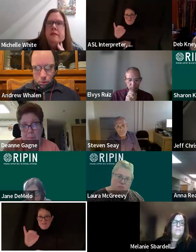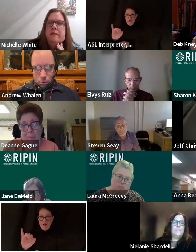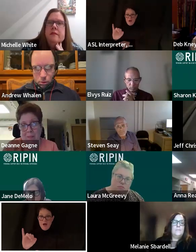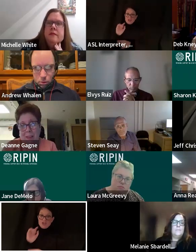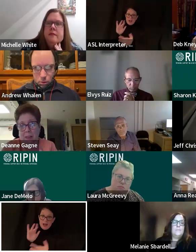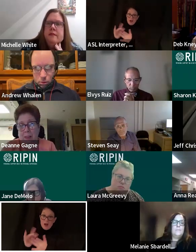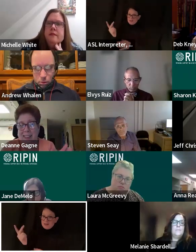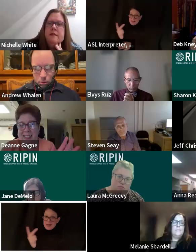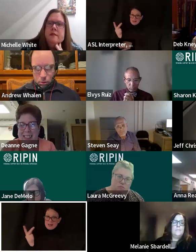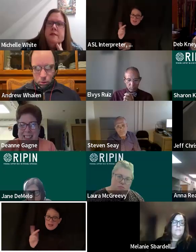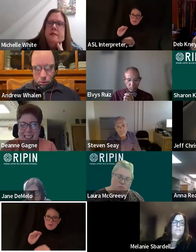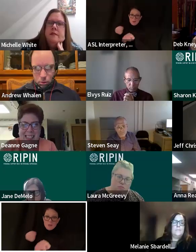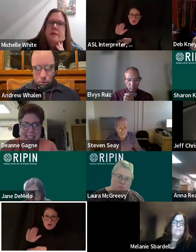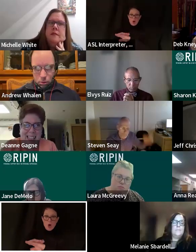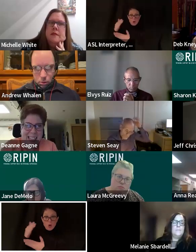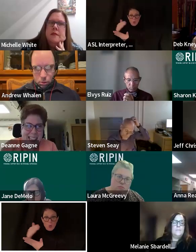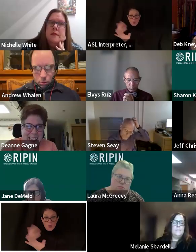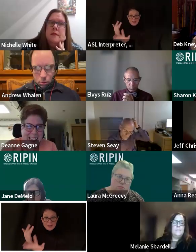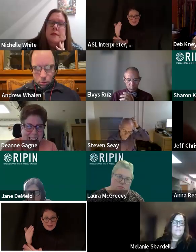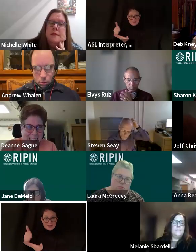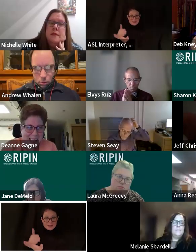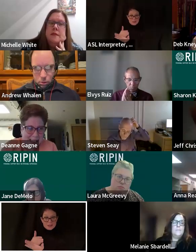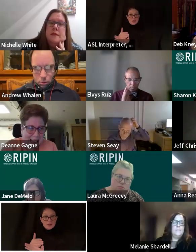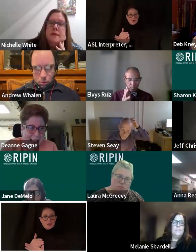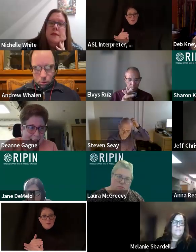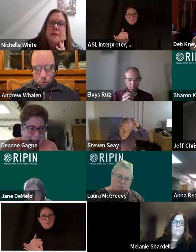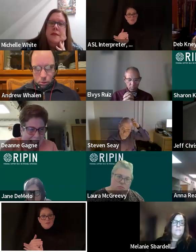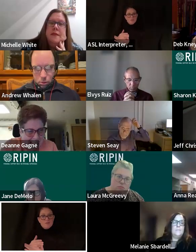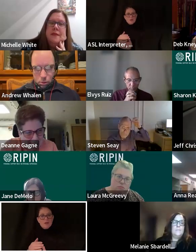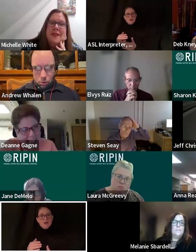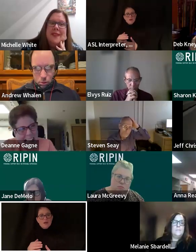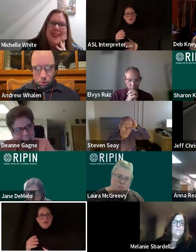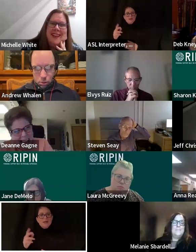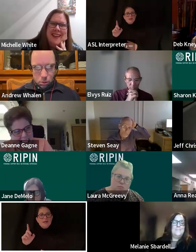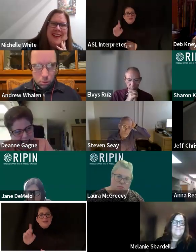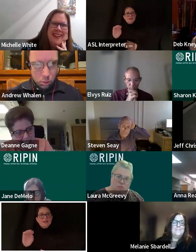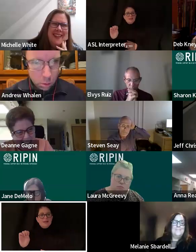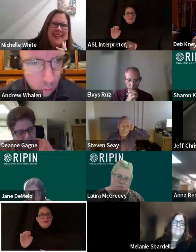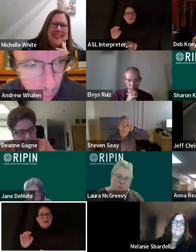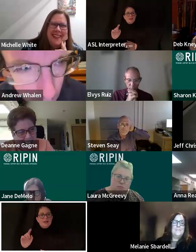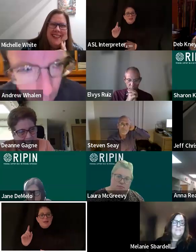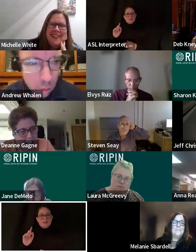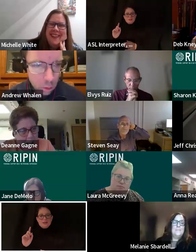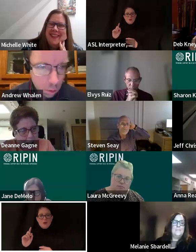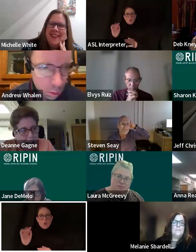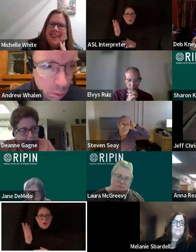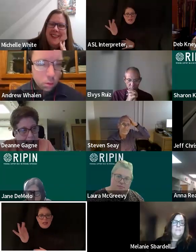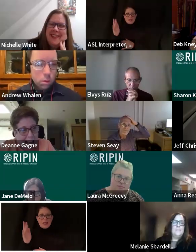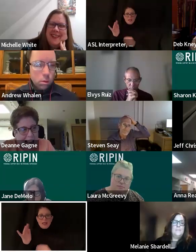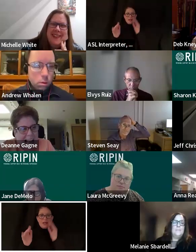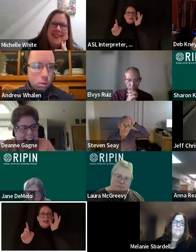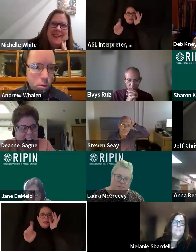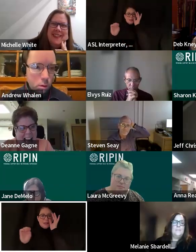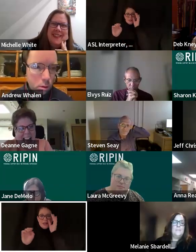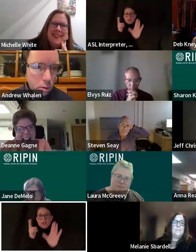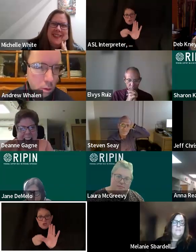to just to get on a wait list? Dee knows. Dee's wiggling her hand. She does it there. Go, Dee. All right, Dee, you